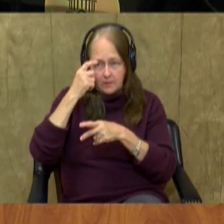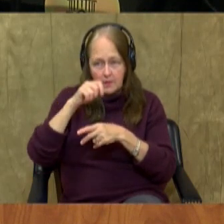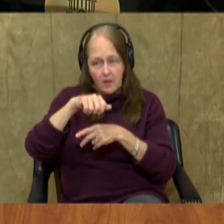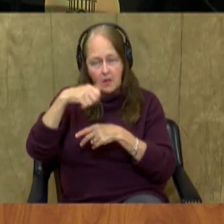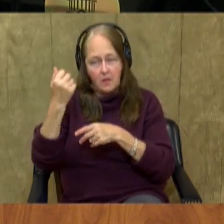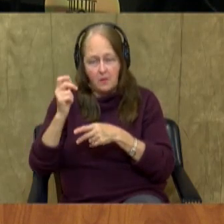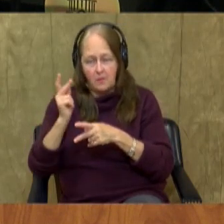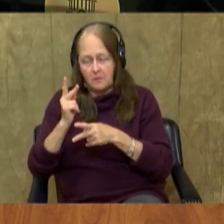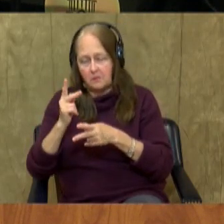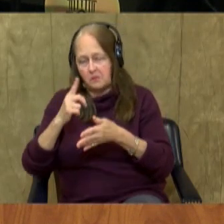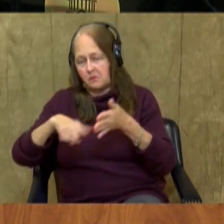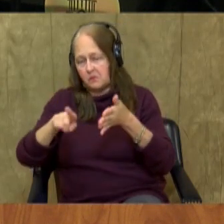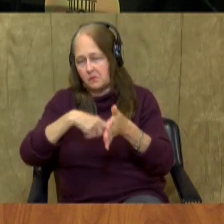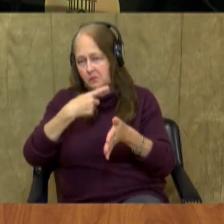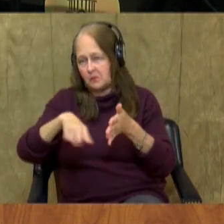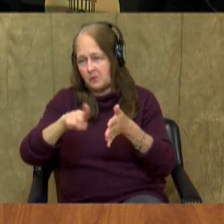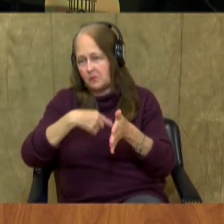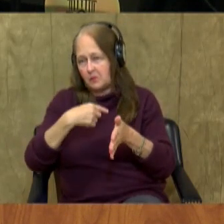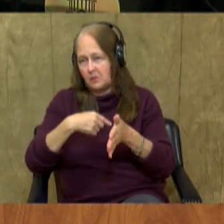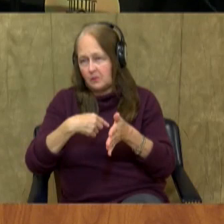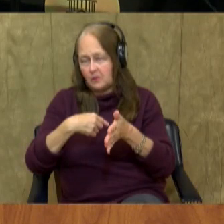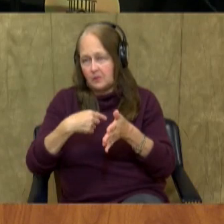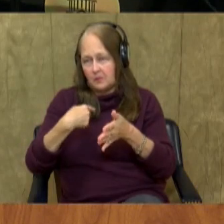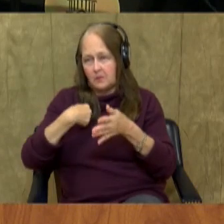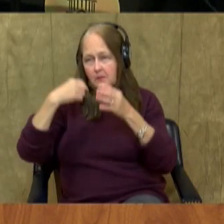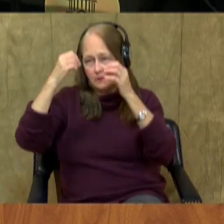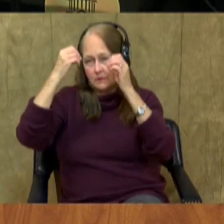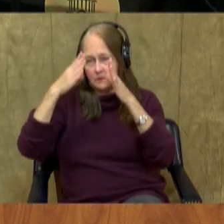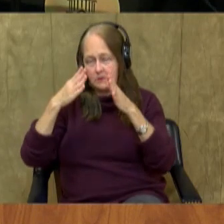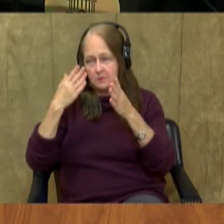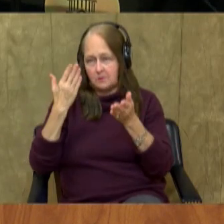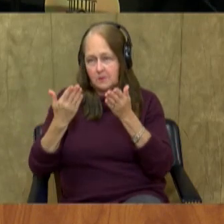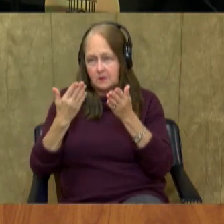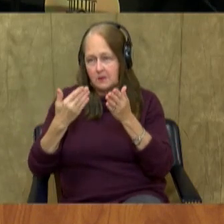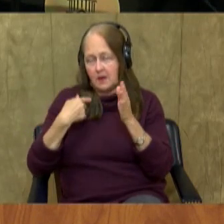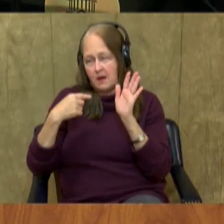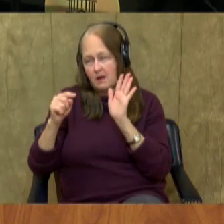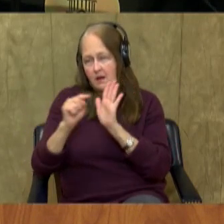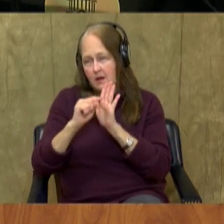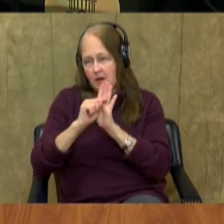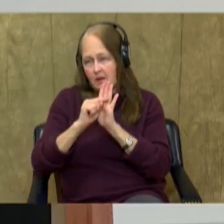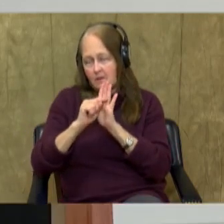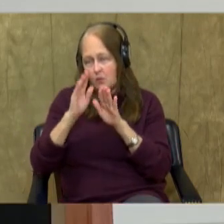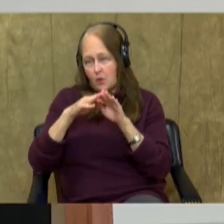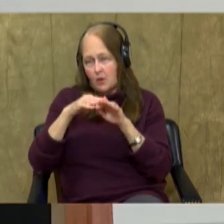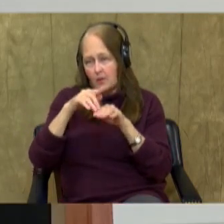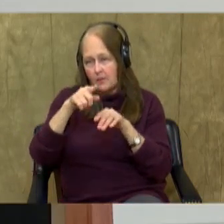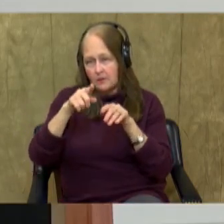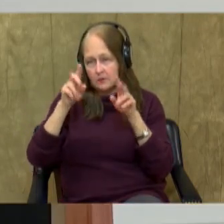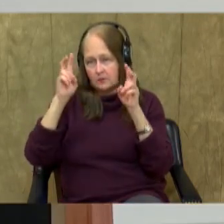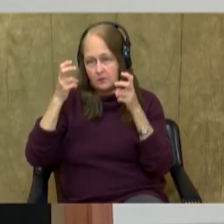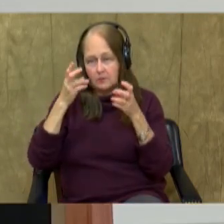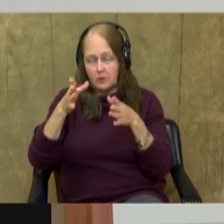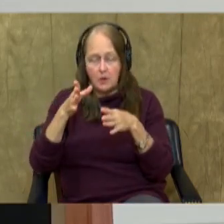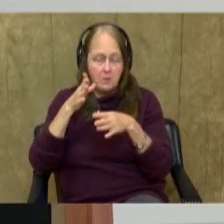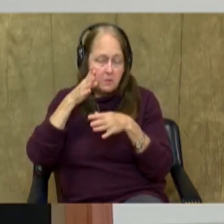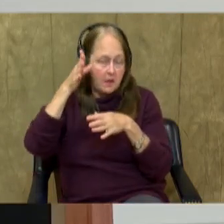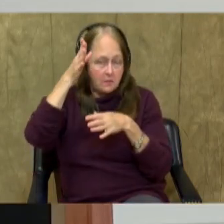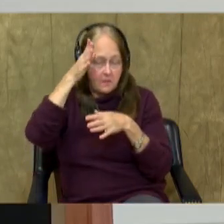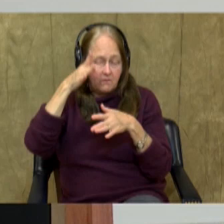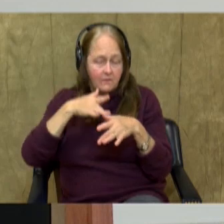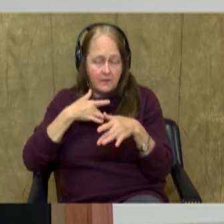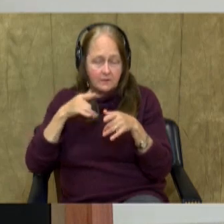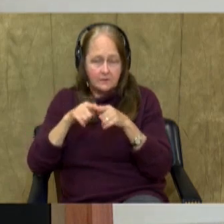naysayer. I'm a teacher as well, so I may be a little negative on this topic. Your parents may also feel the